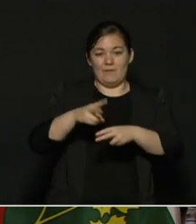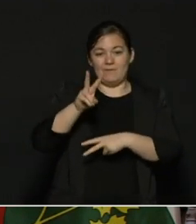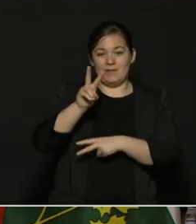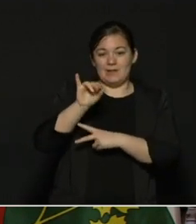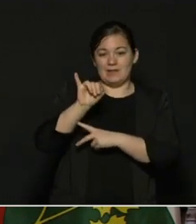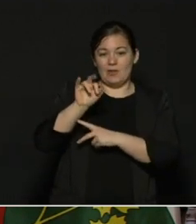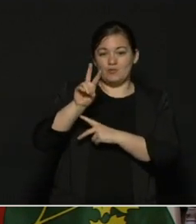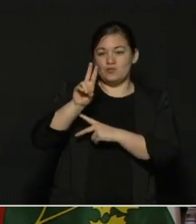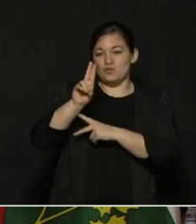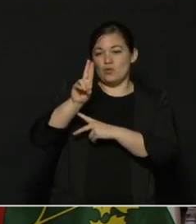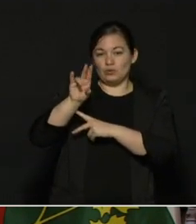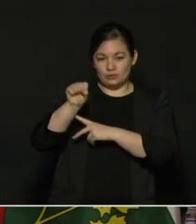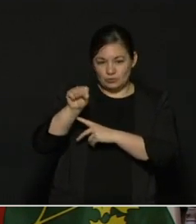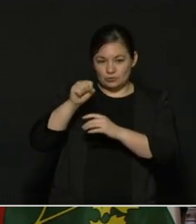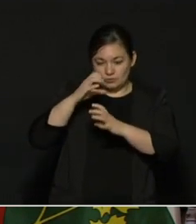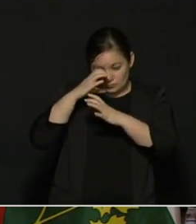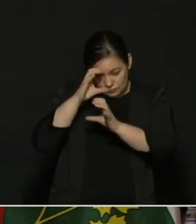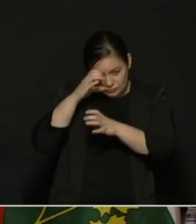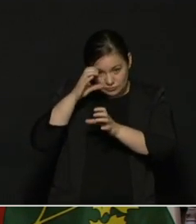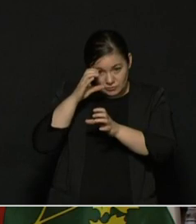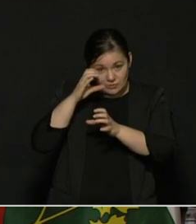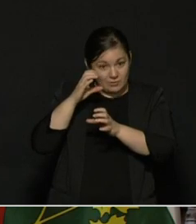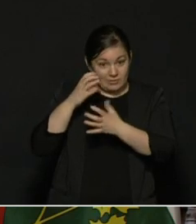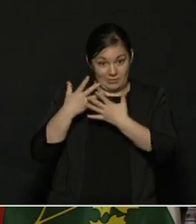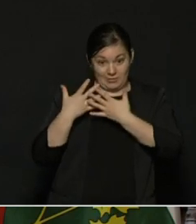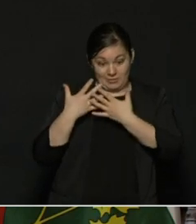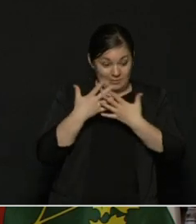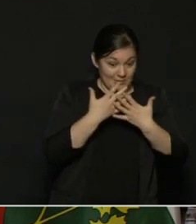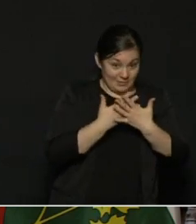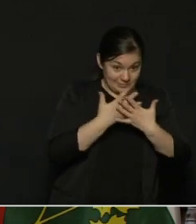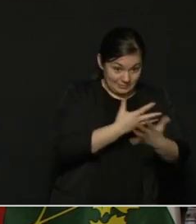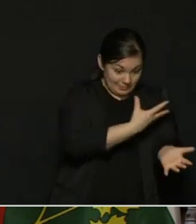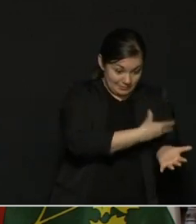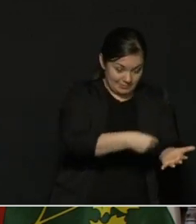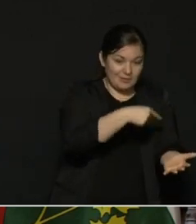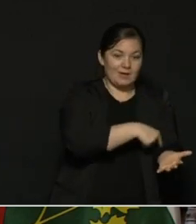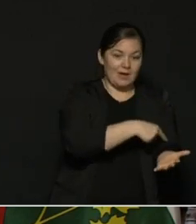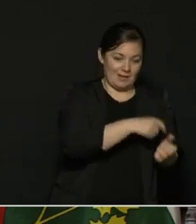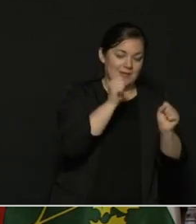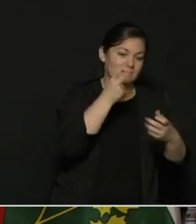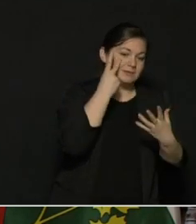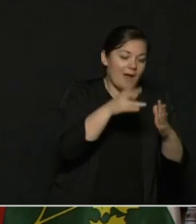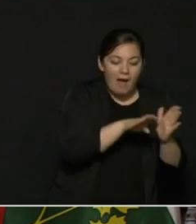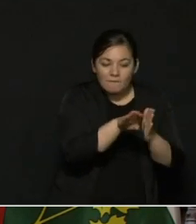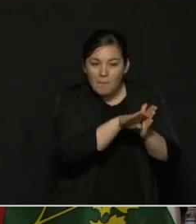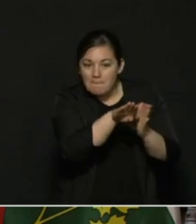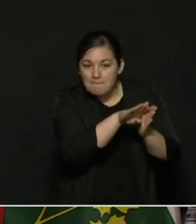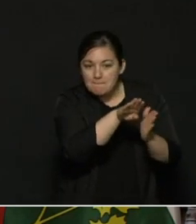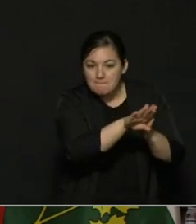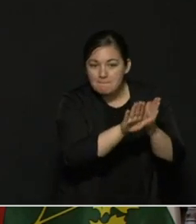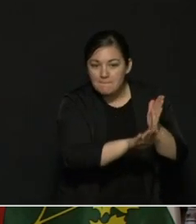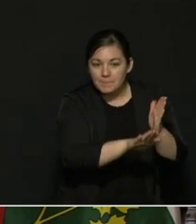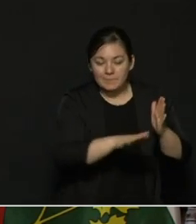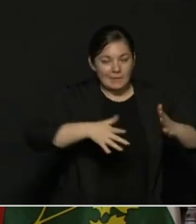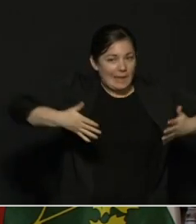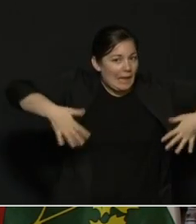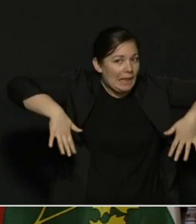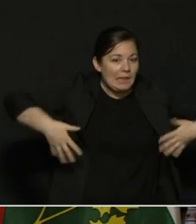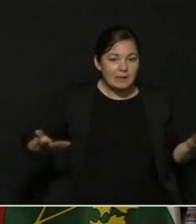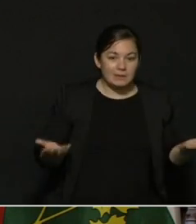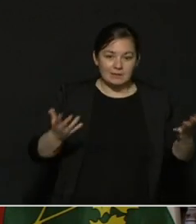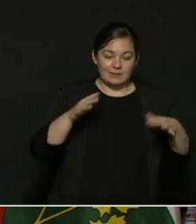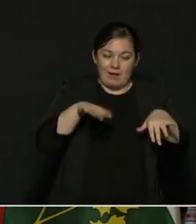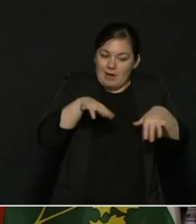immune response. We don't have that kind of data available to us. So I would say we have to be careful that a person who was tested positive